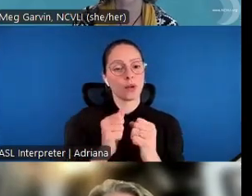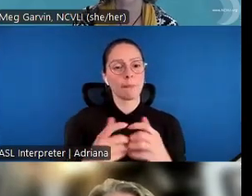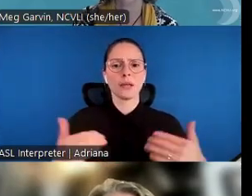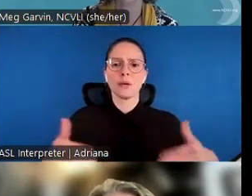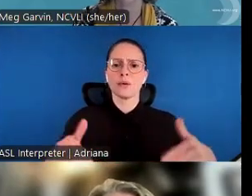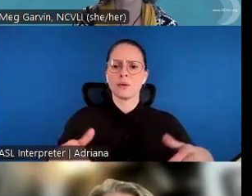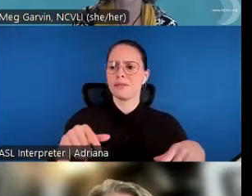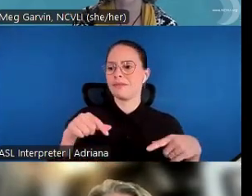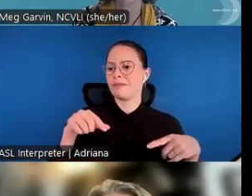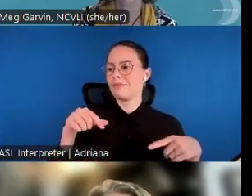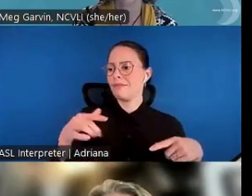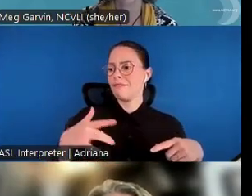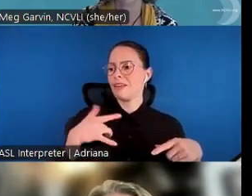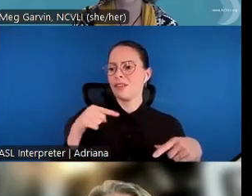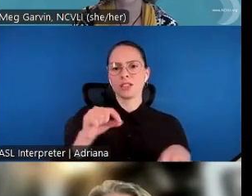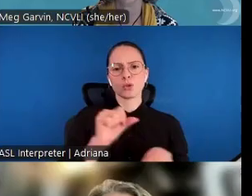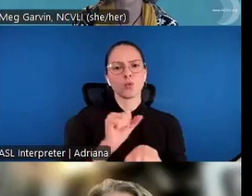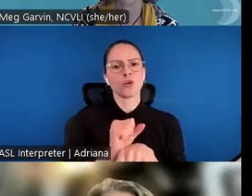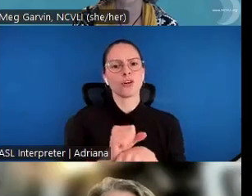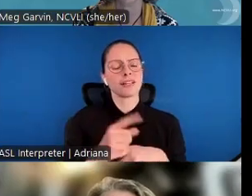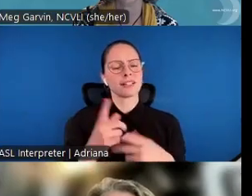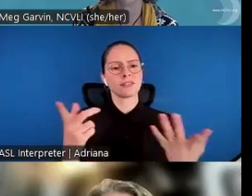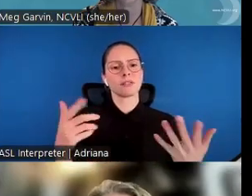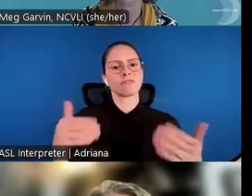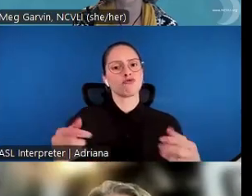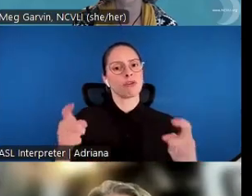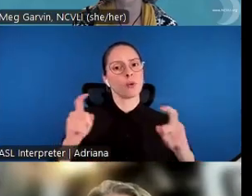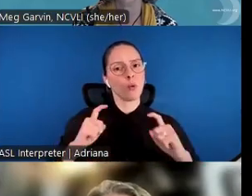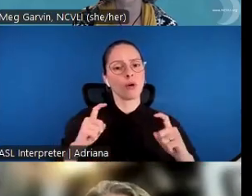to be extremely rewarding and important, and you're making a real